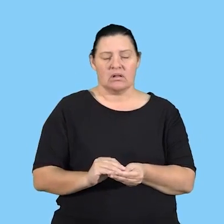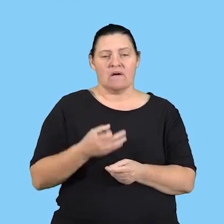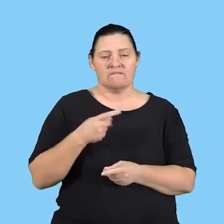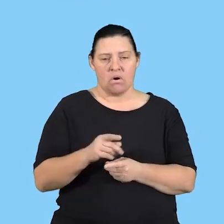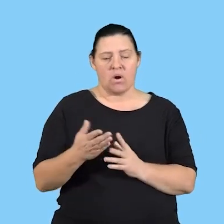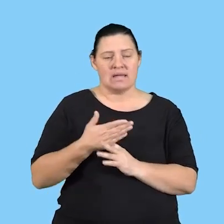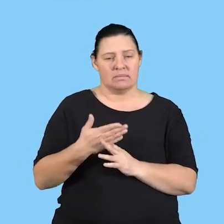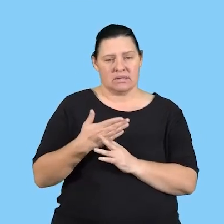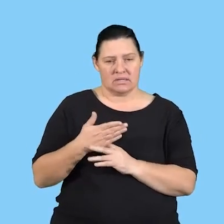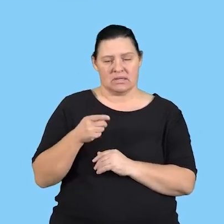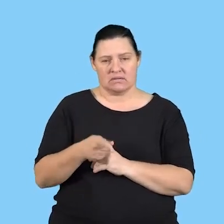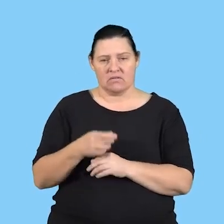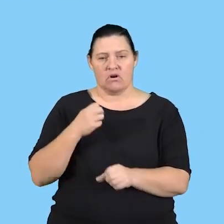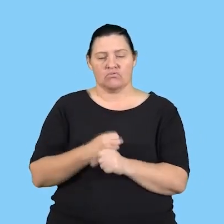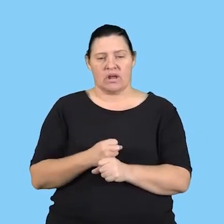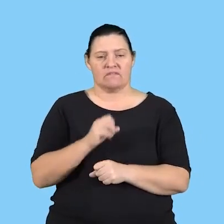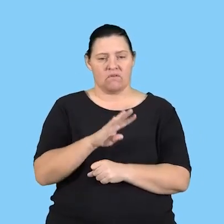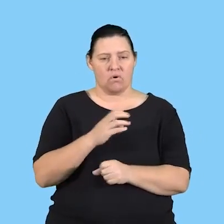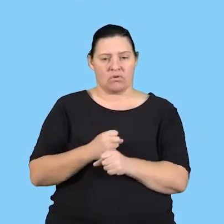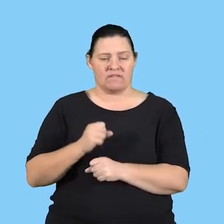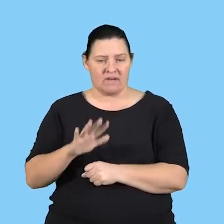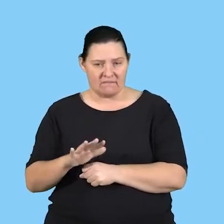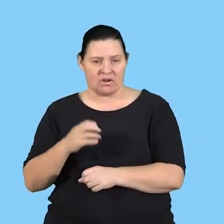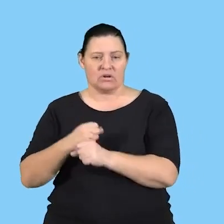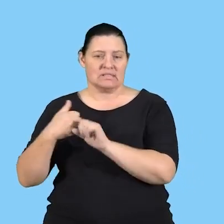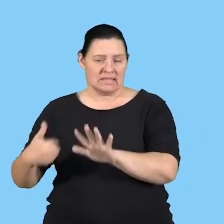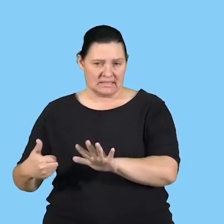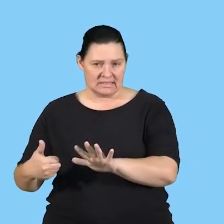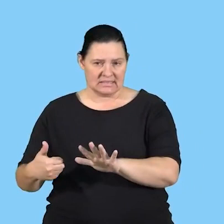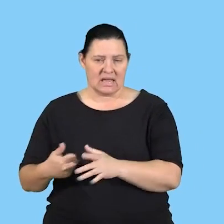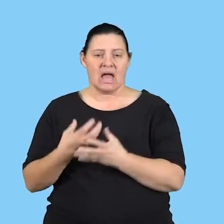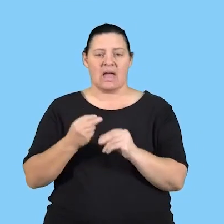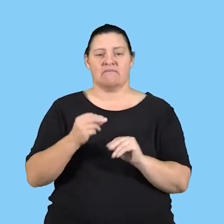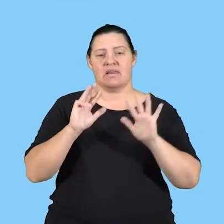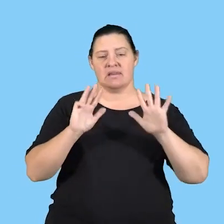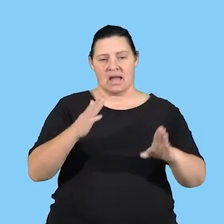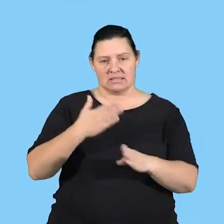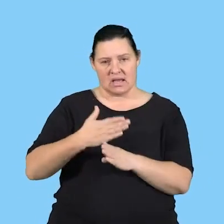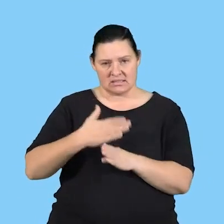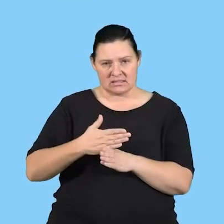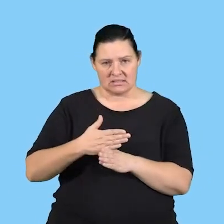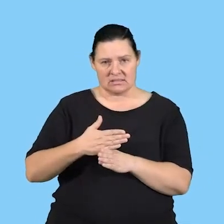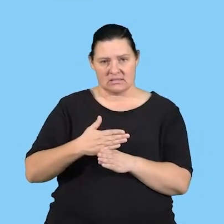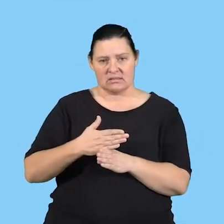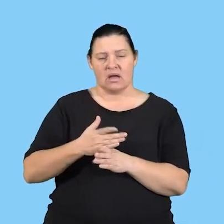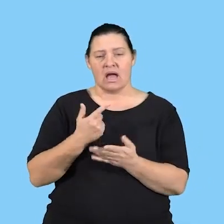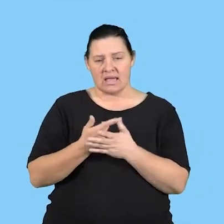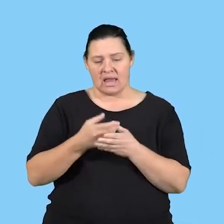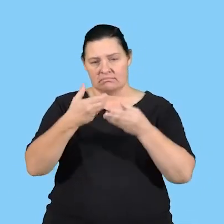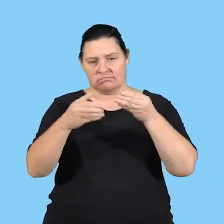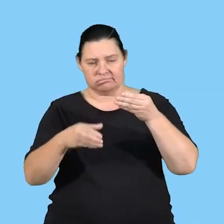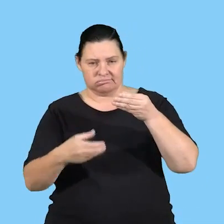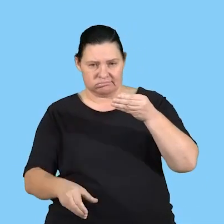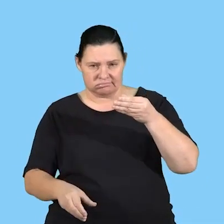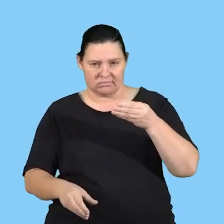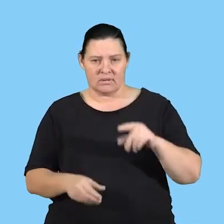the intermediate phase, that's grade 4 and 5 and grade 6, there are 9 tasks which could be broken